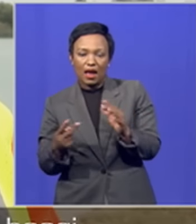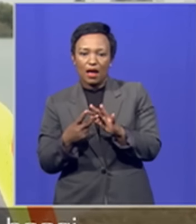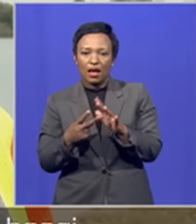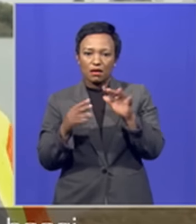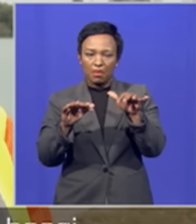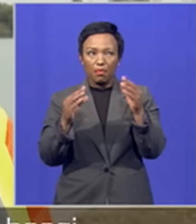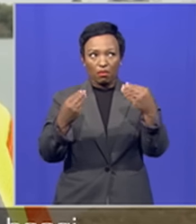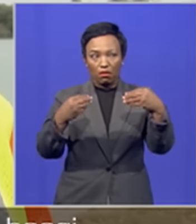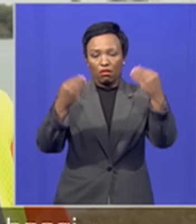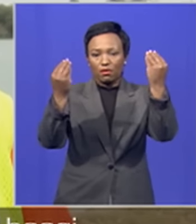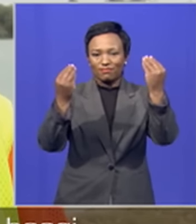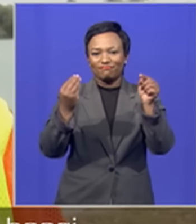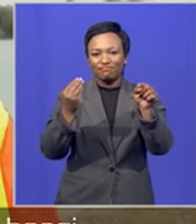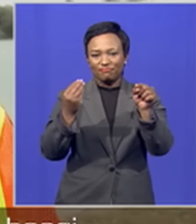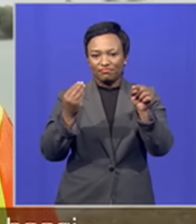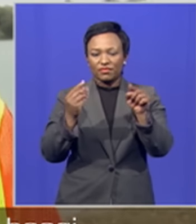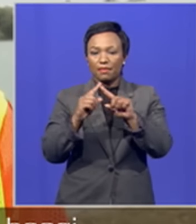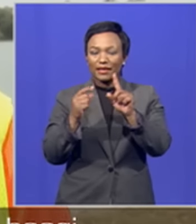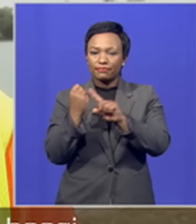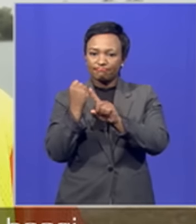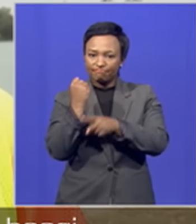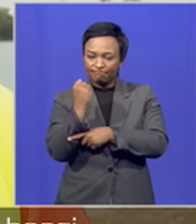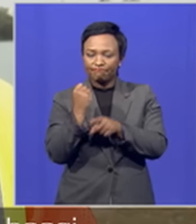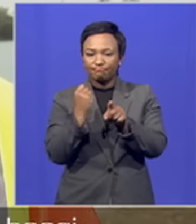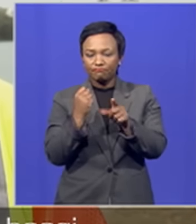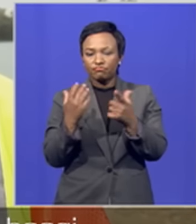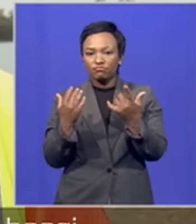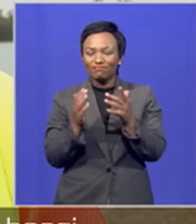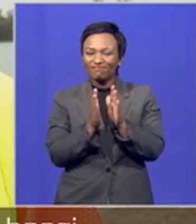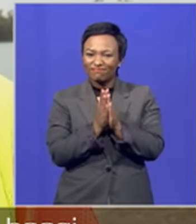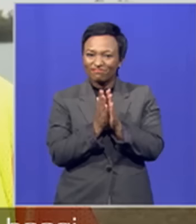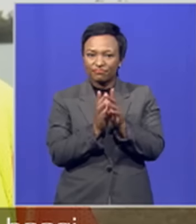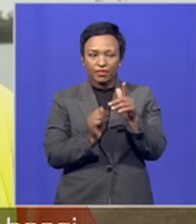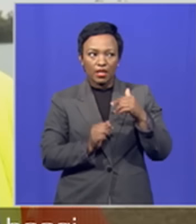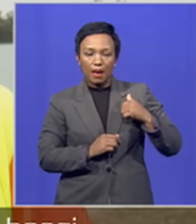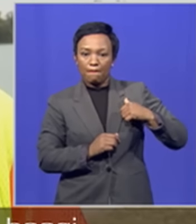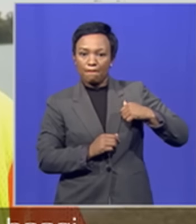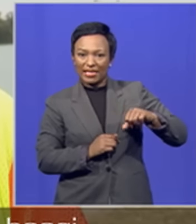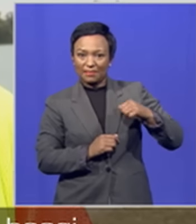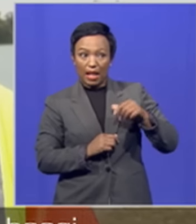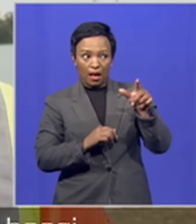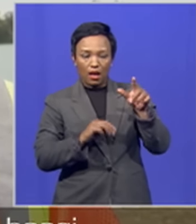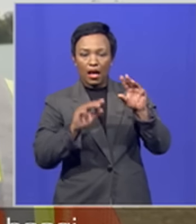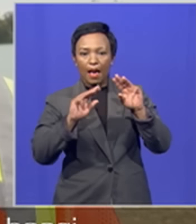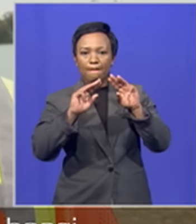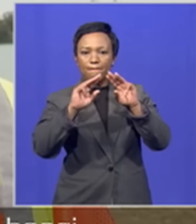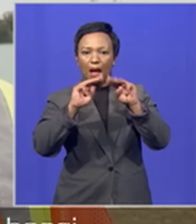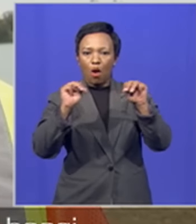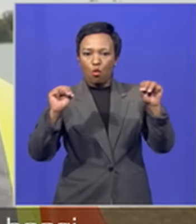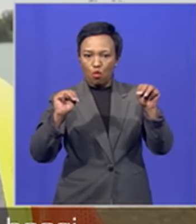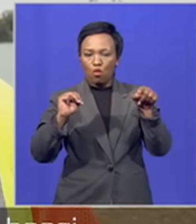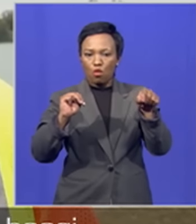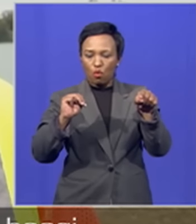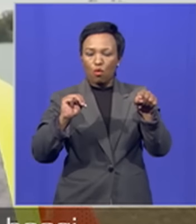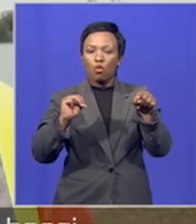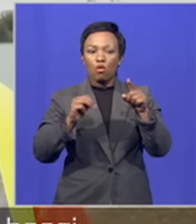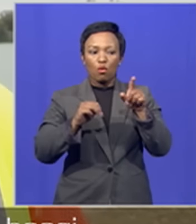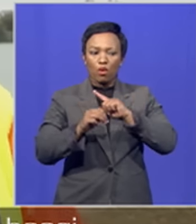baholo. Empa ya o qetela ke hore re batla hore re ipiletse ho masepala wa Mangaung hobaneng hona le sebaka